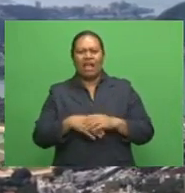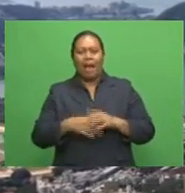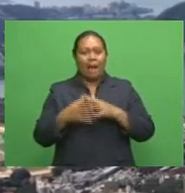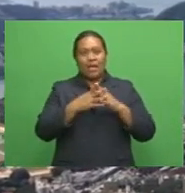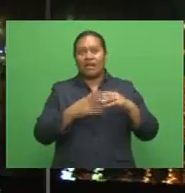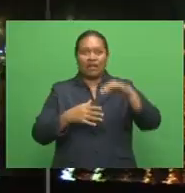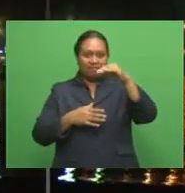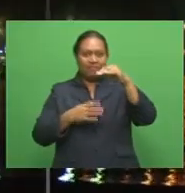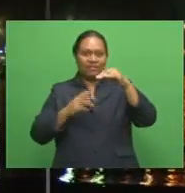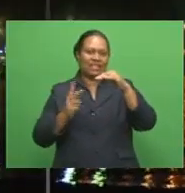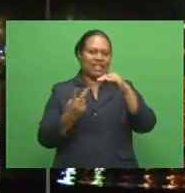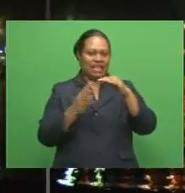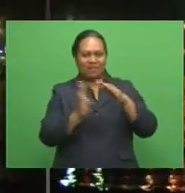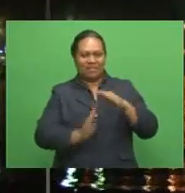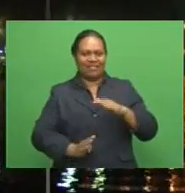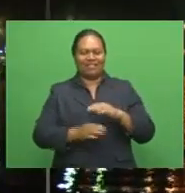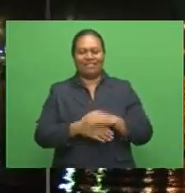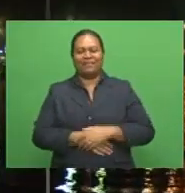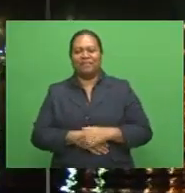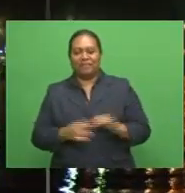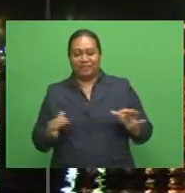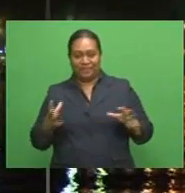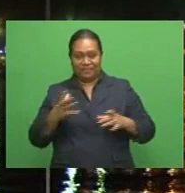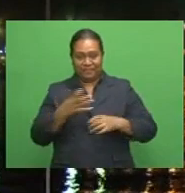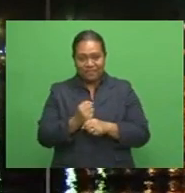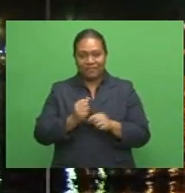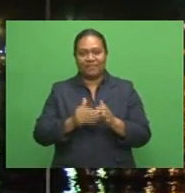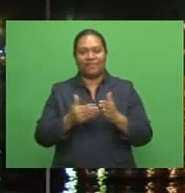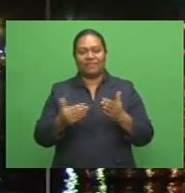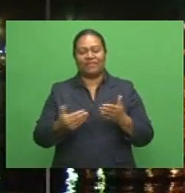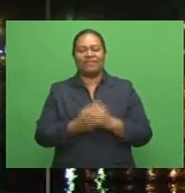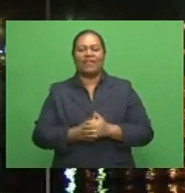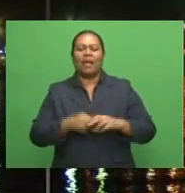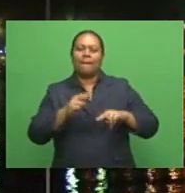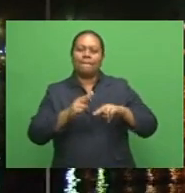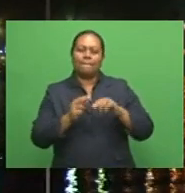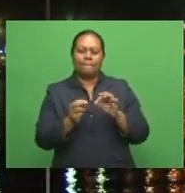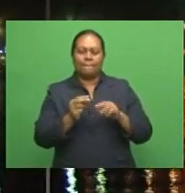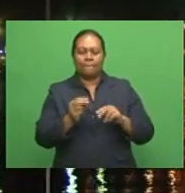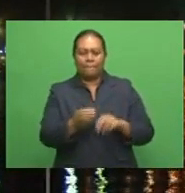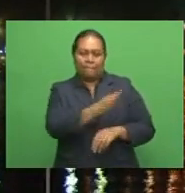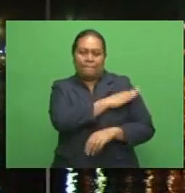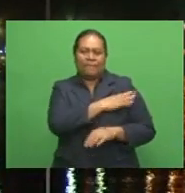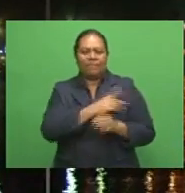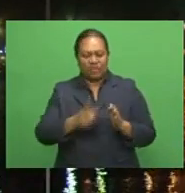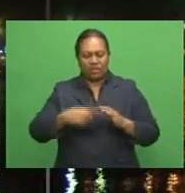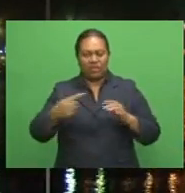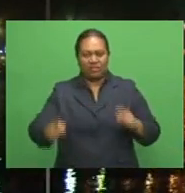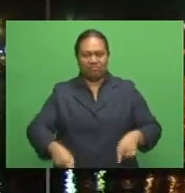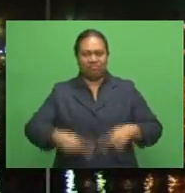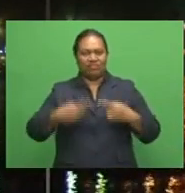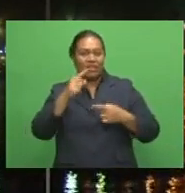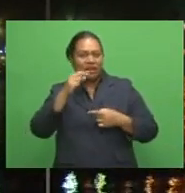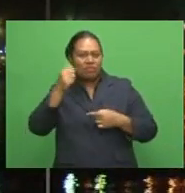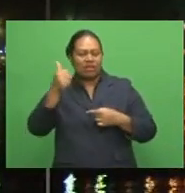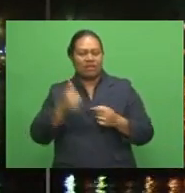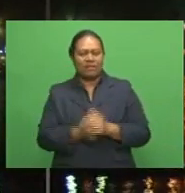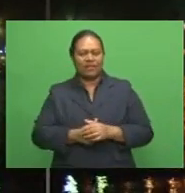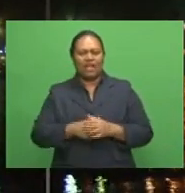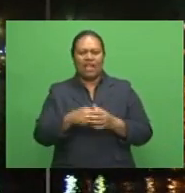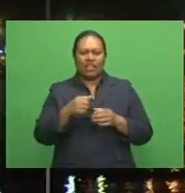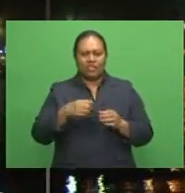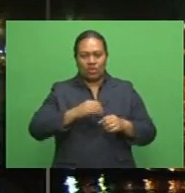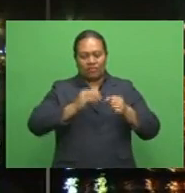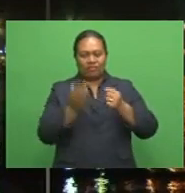States. Recapping the main stories for tonight, PM and Rambuka go head-on in budget debate. Sugar payment